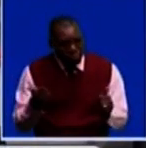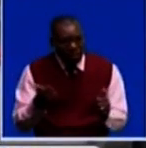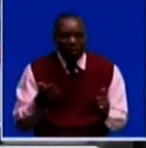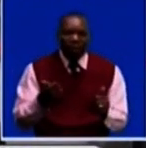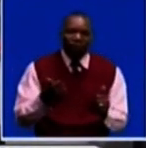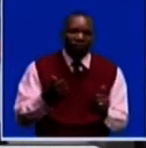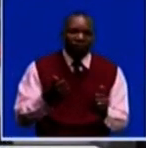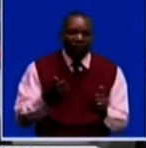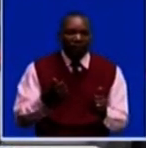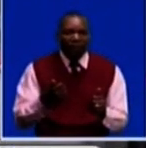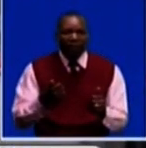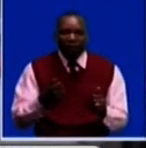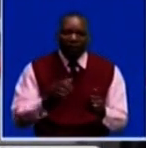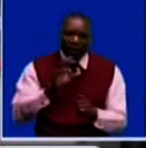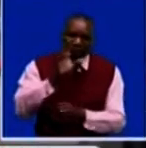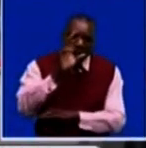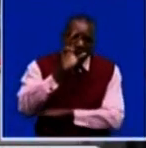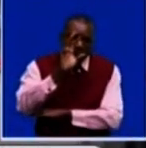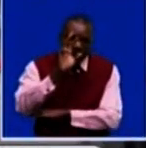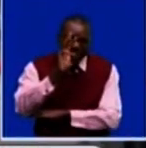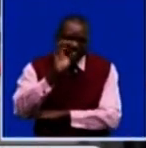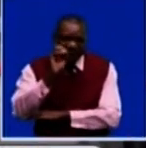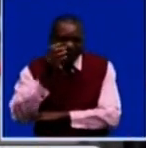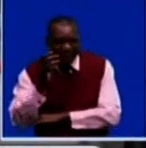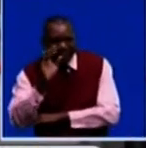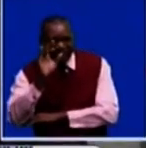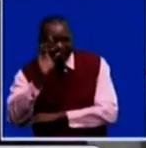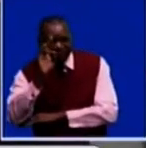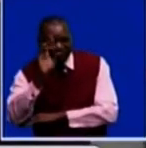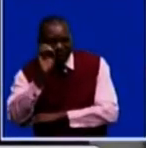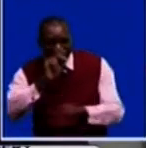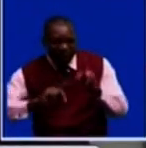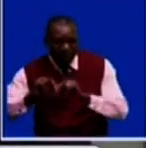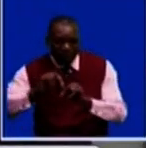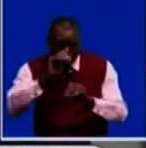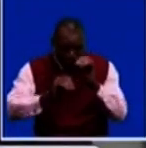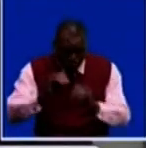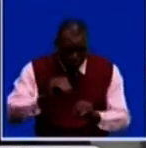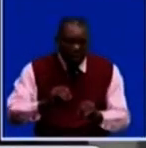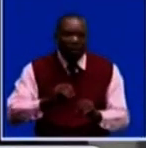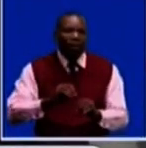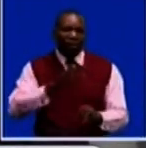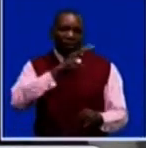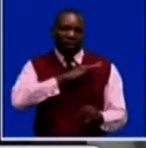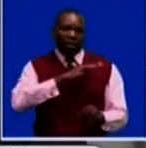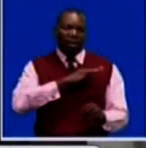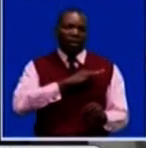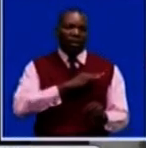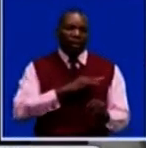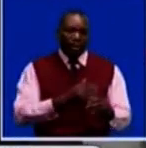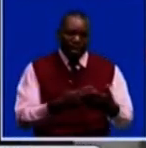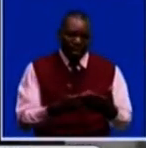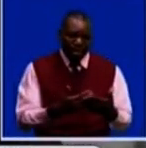Concept, they've added another 60 to 70 people on the payroll. We believe this is for